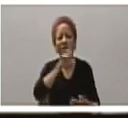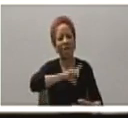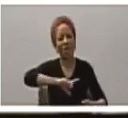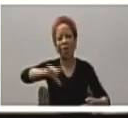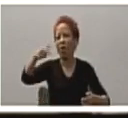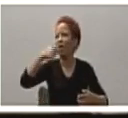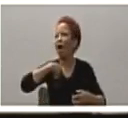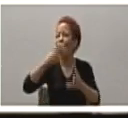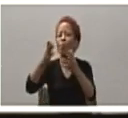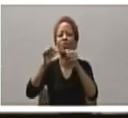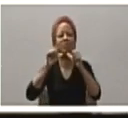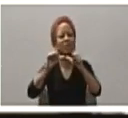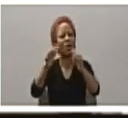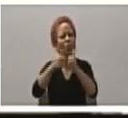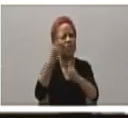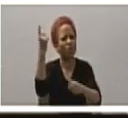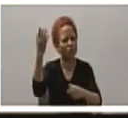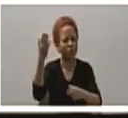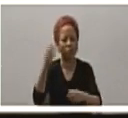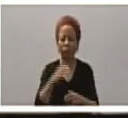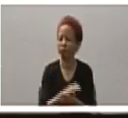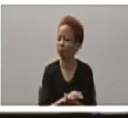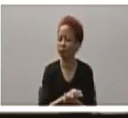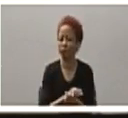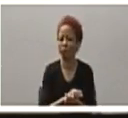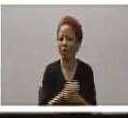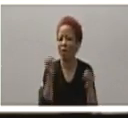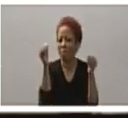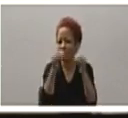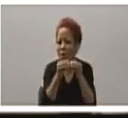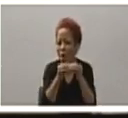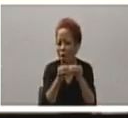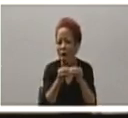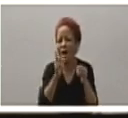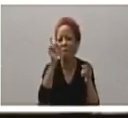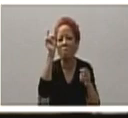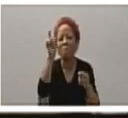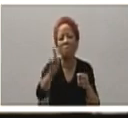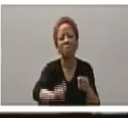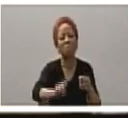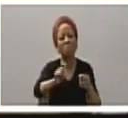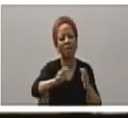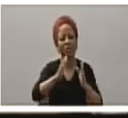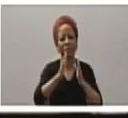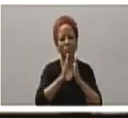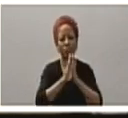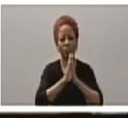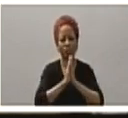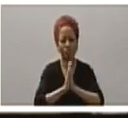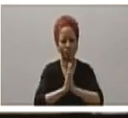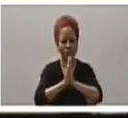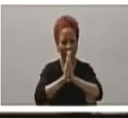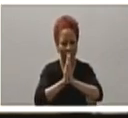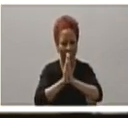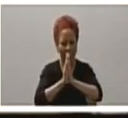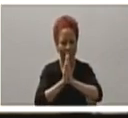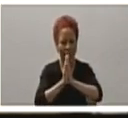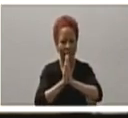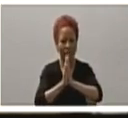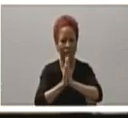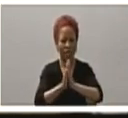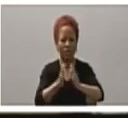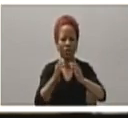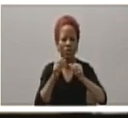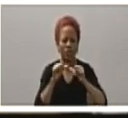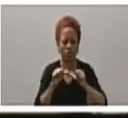you, but we have to pray as the disciples of Emmaus, who urges him